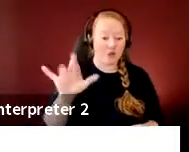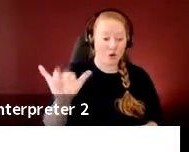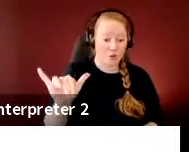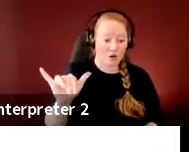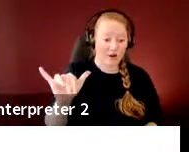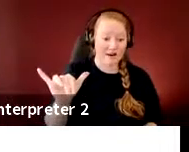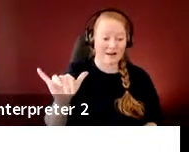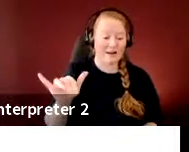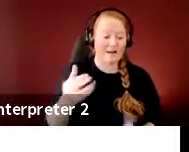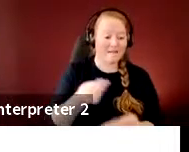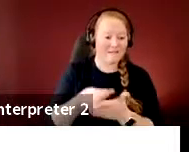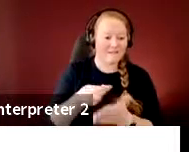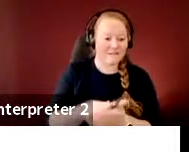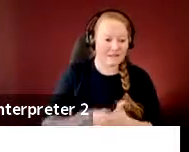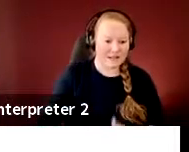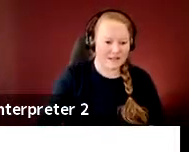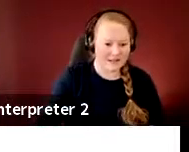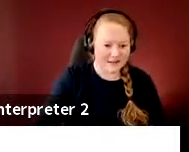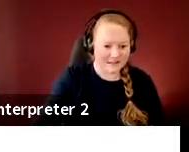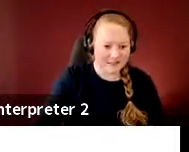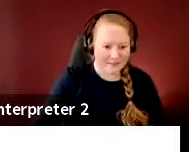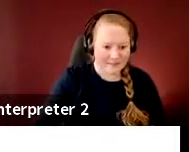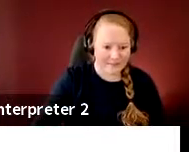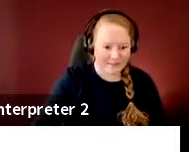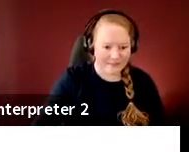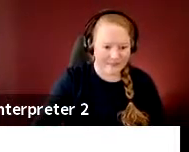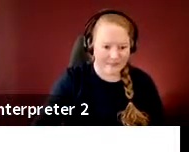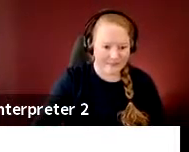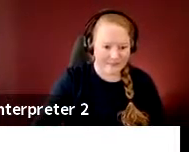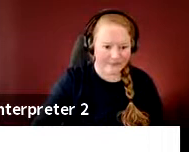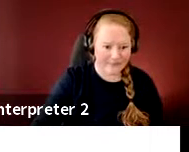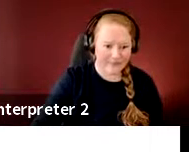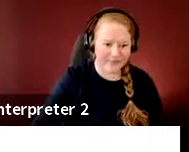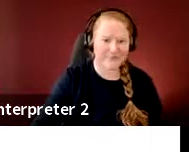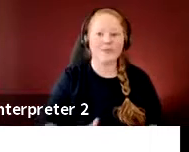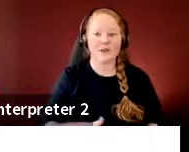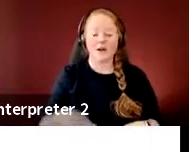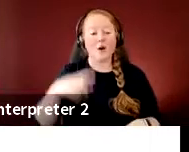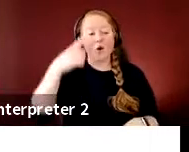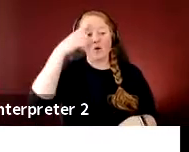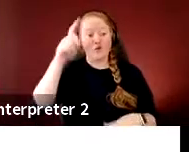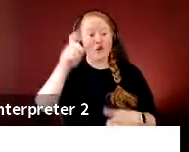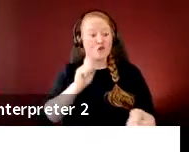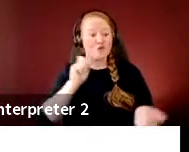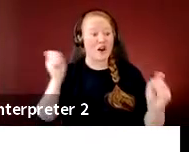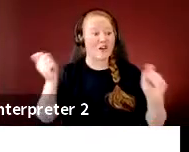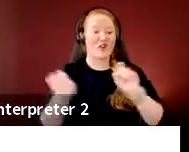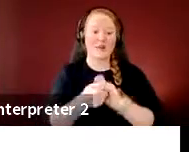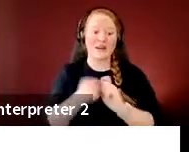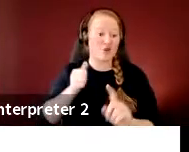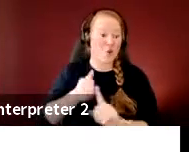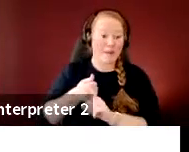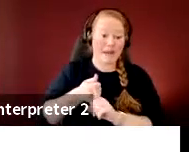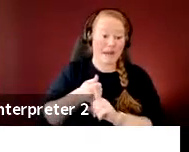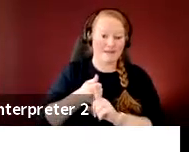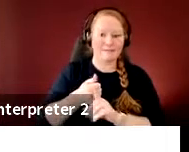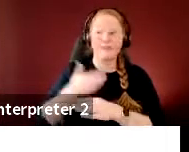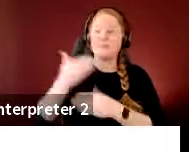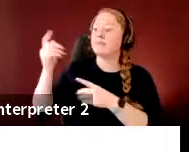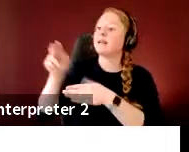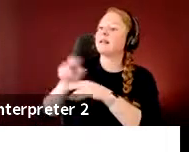team so dedicated to leveraging funding to make maximum transformational impact. Next slide.